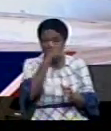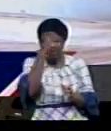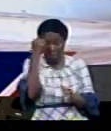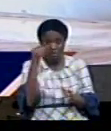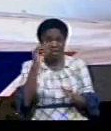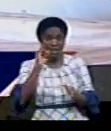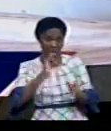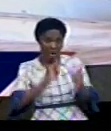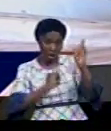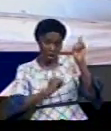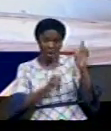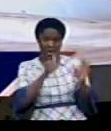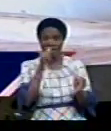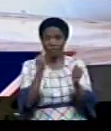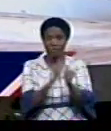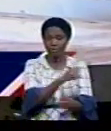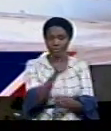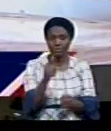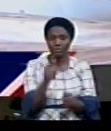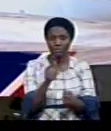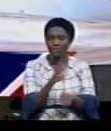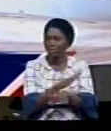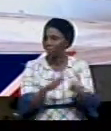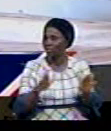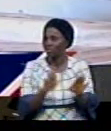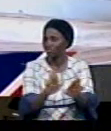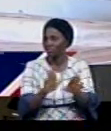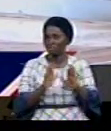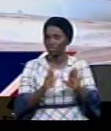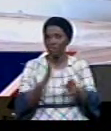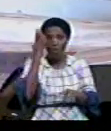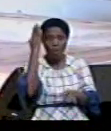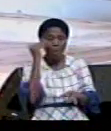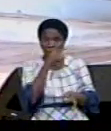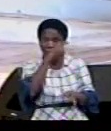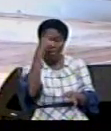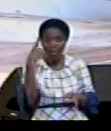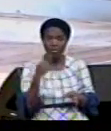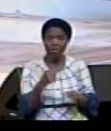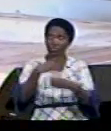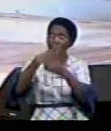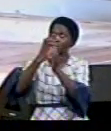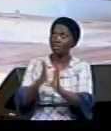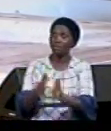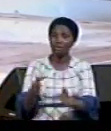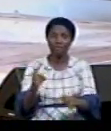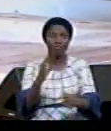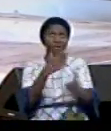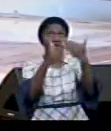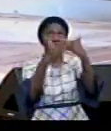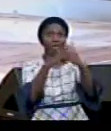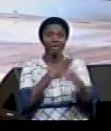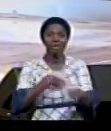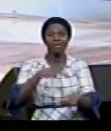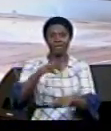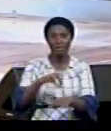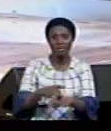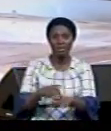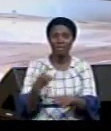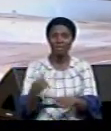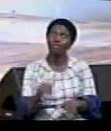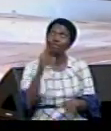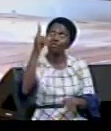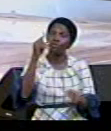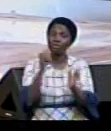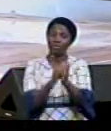Fear thou not. Why? Because the creator of the heavens and the earth, the ones that rules